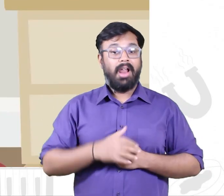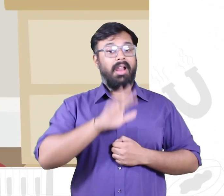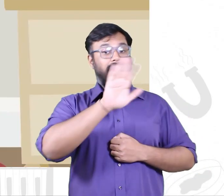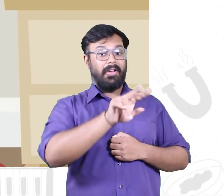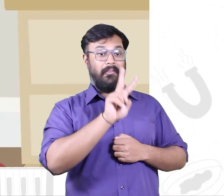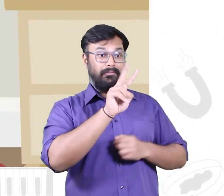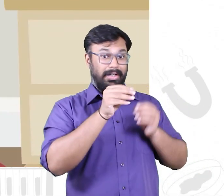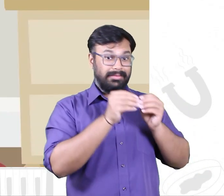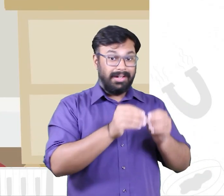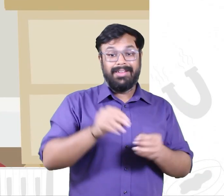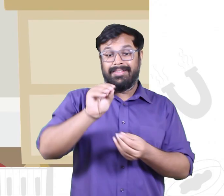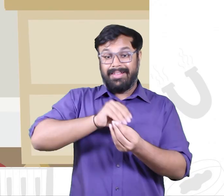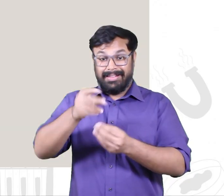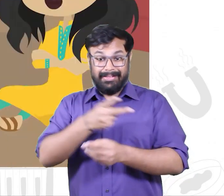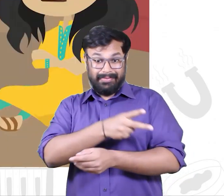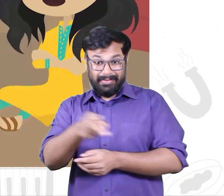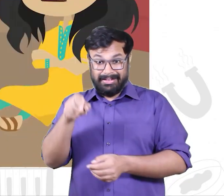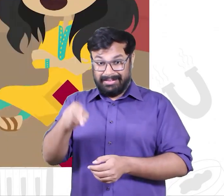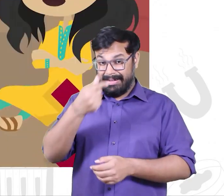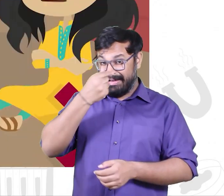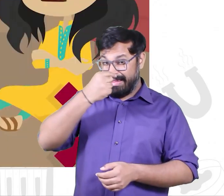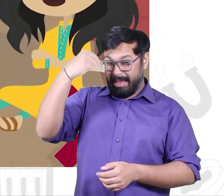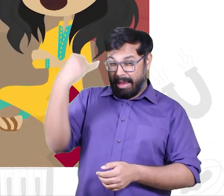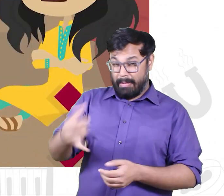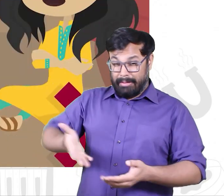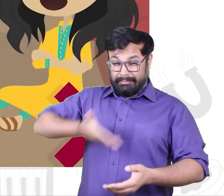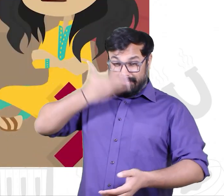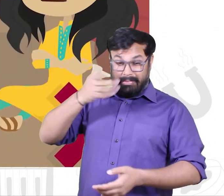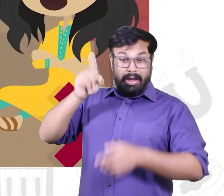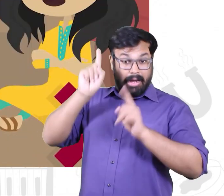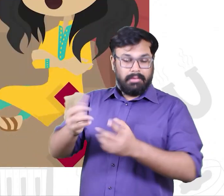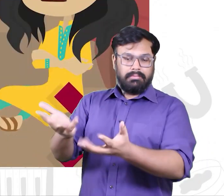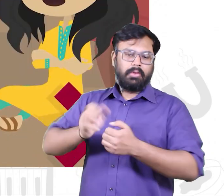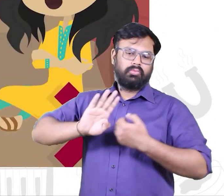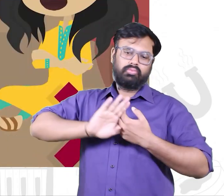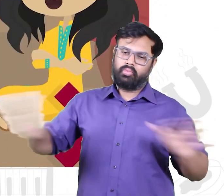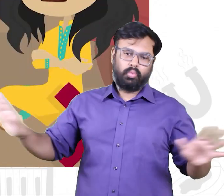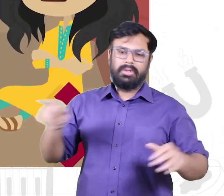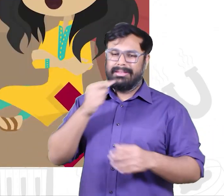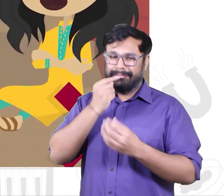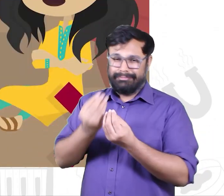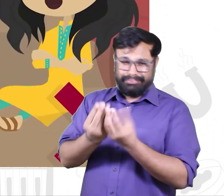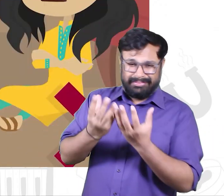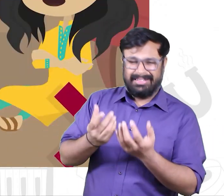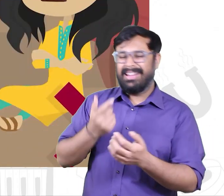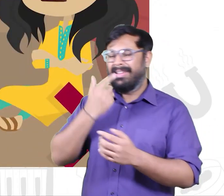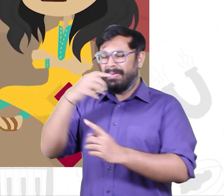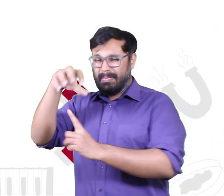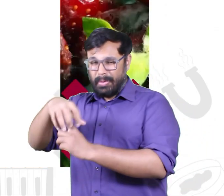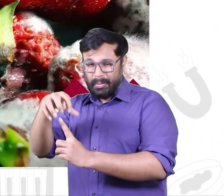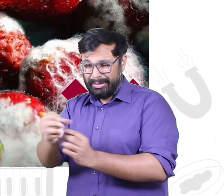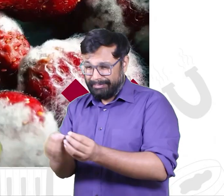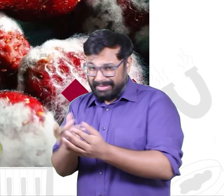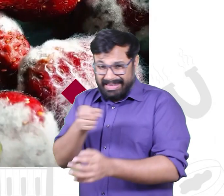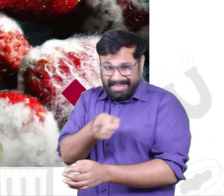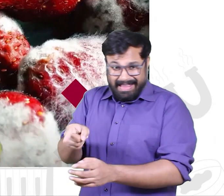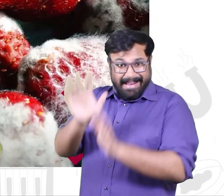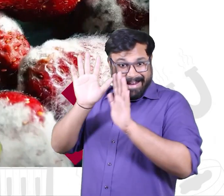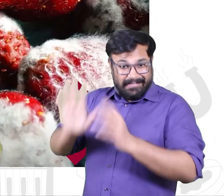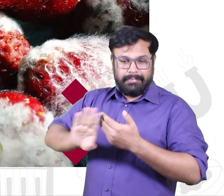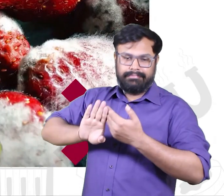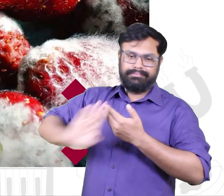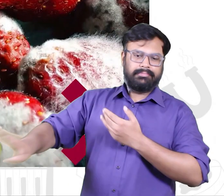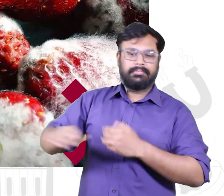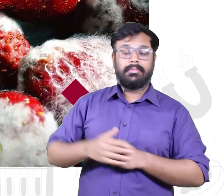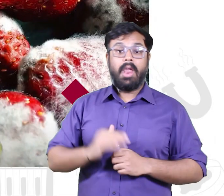food items should we avoid buying? The fruits, vegetables or food grains have a bad smell emanating from them, or if they